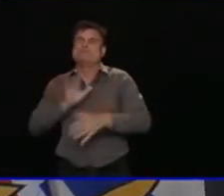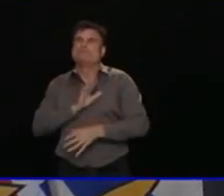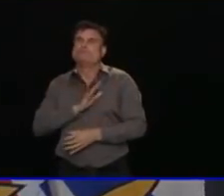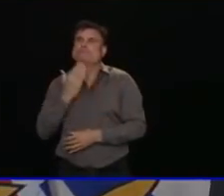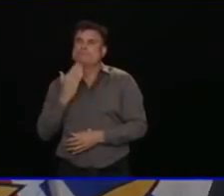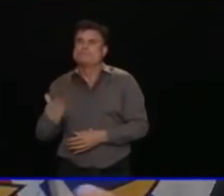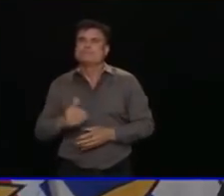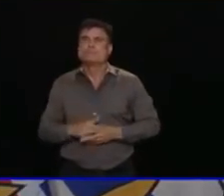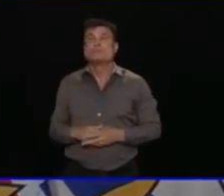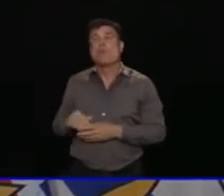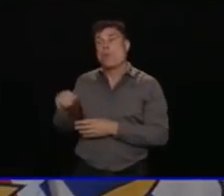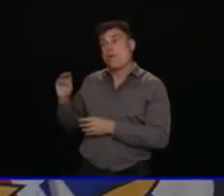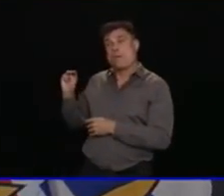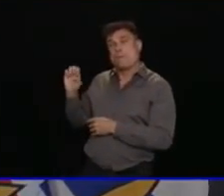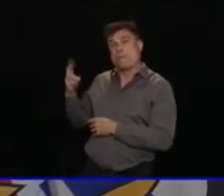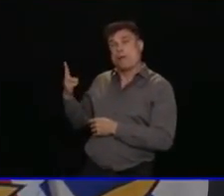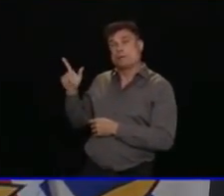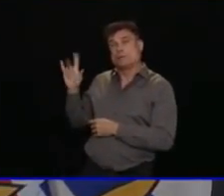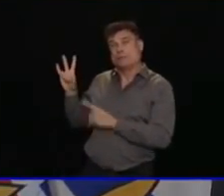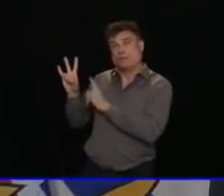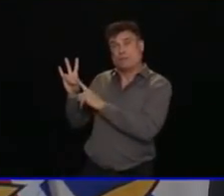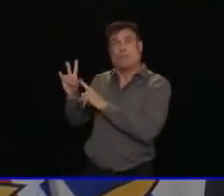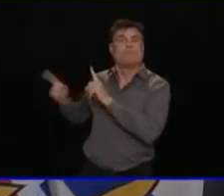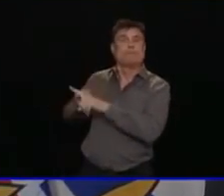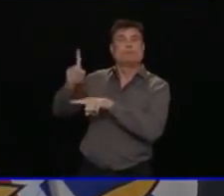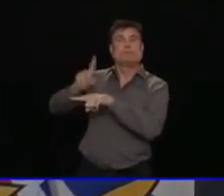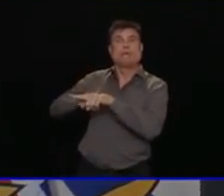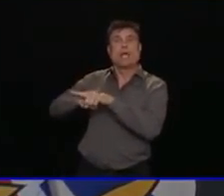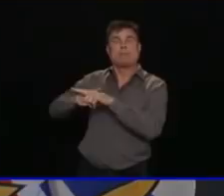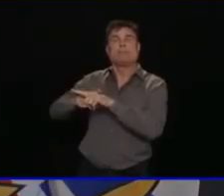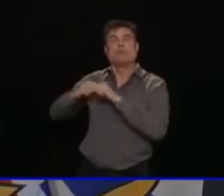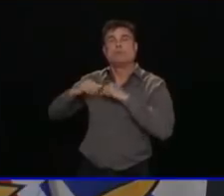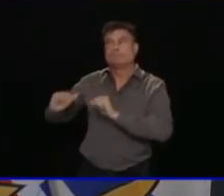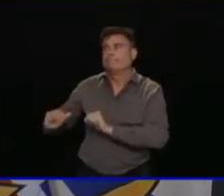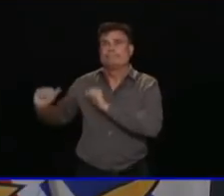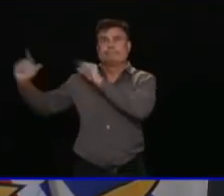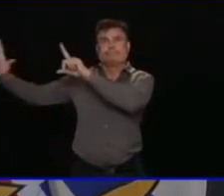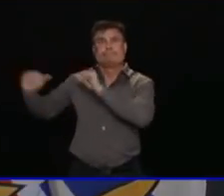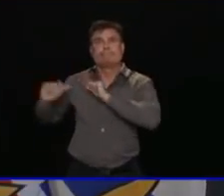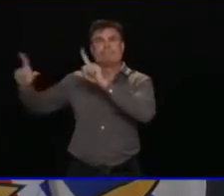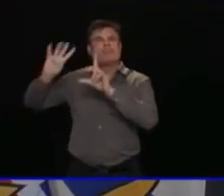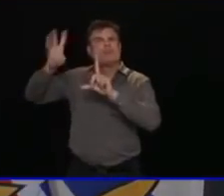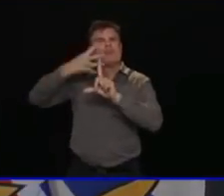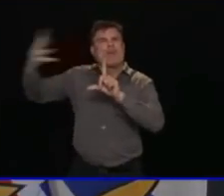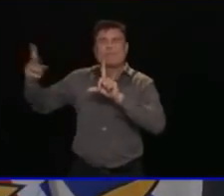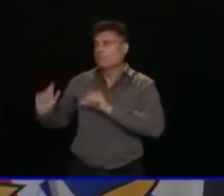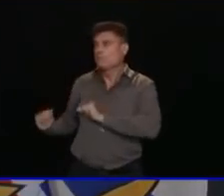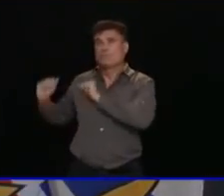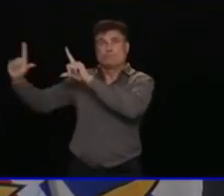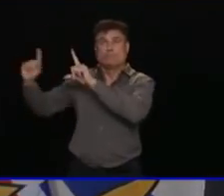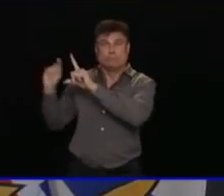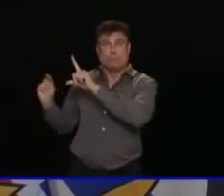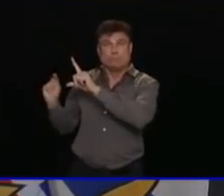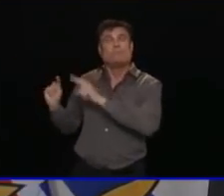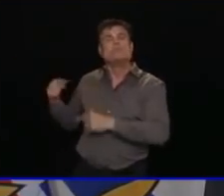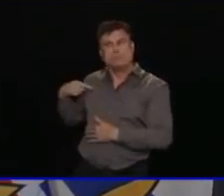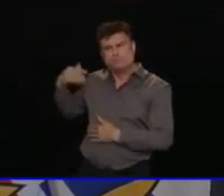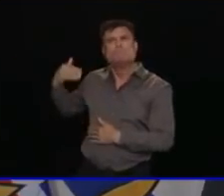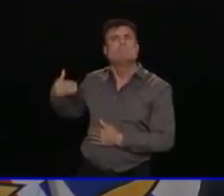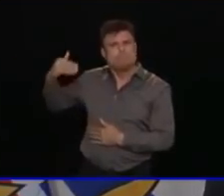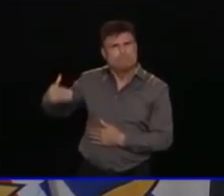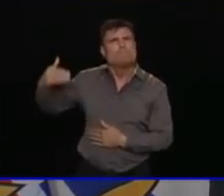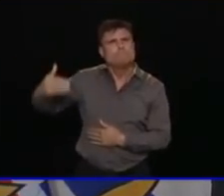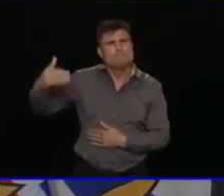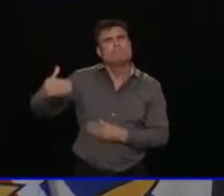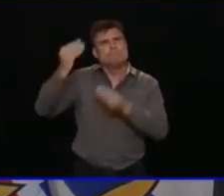our 100th media presentation. Each has given us new perspectives on COVID-19. Our first presentation drew on the